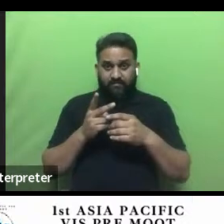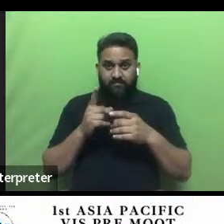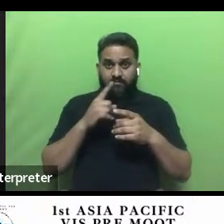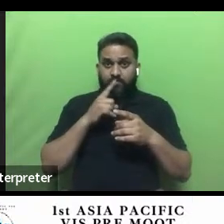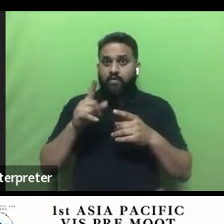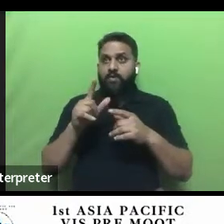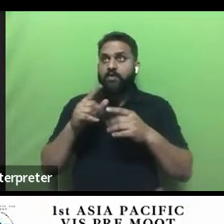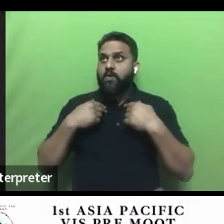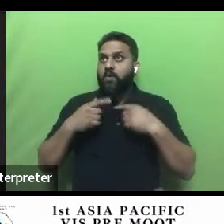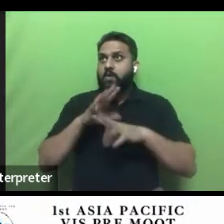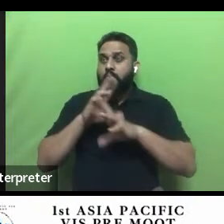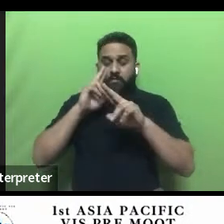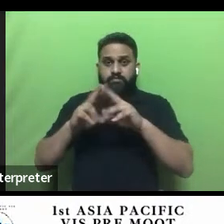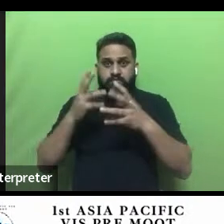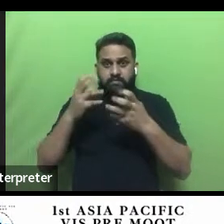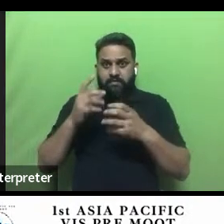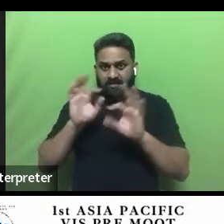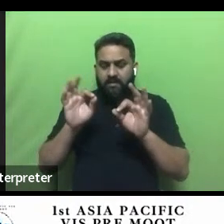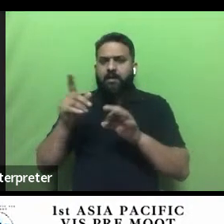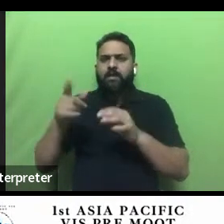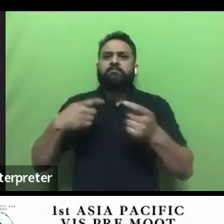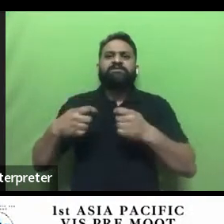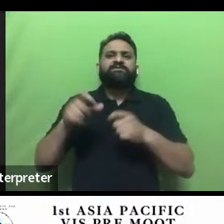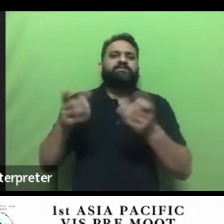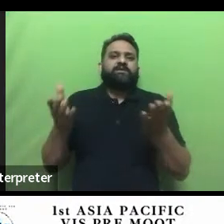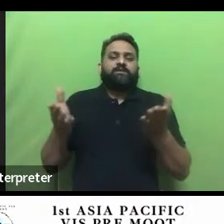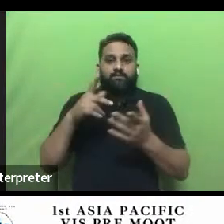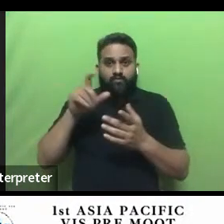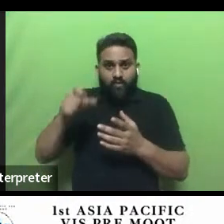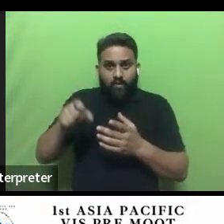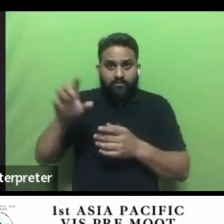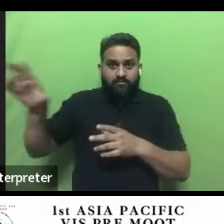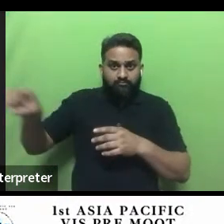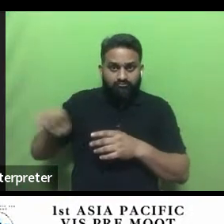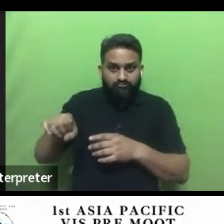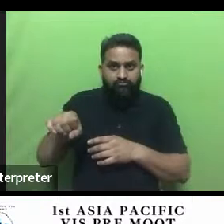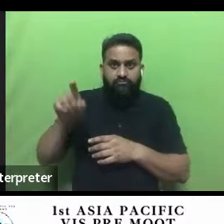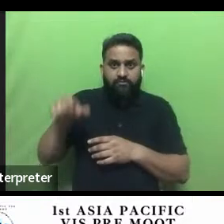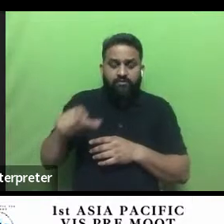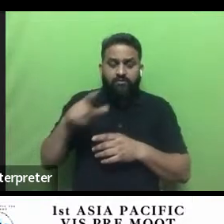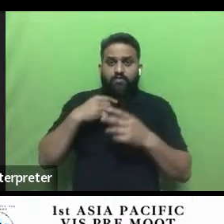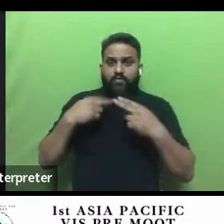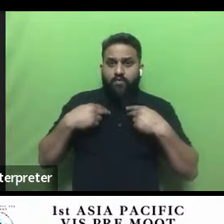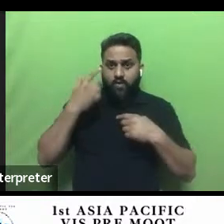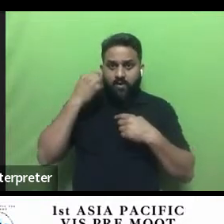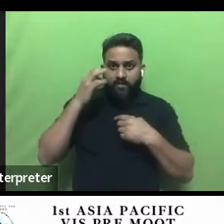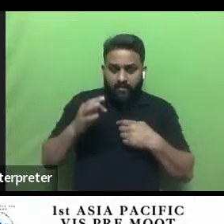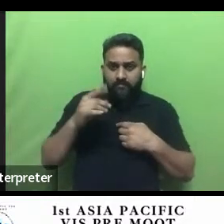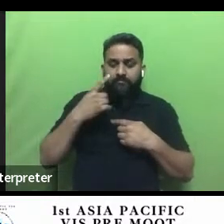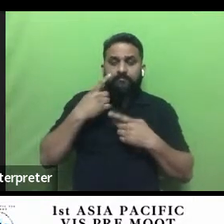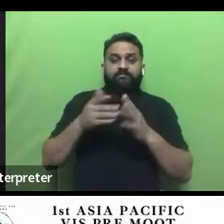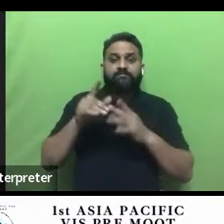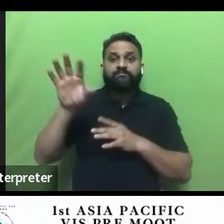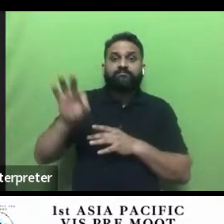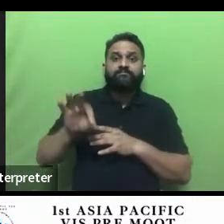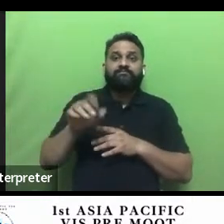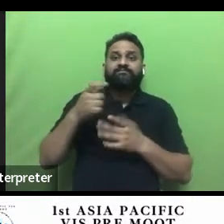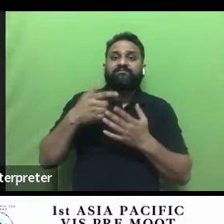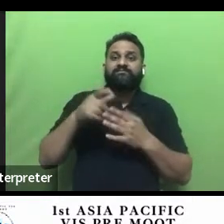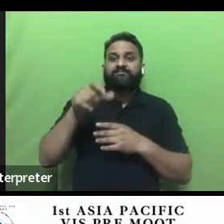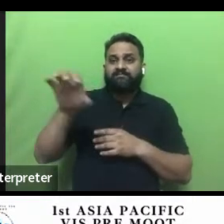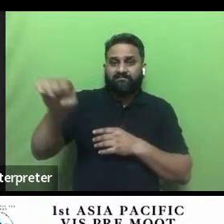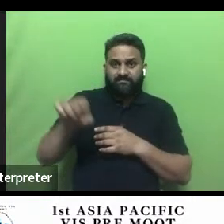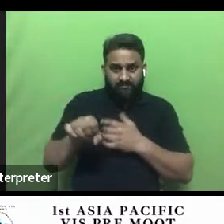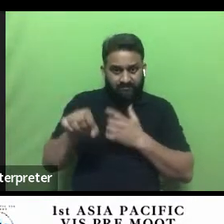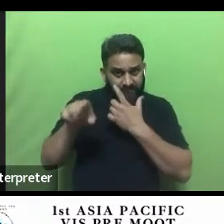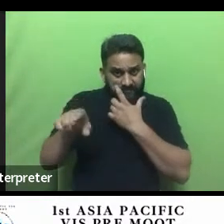they weren't lawyers, they were business people, it seems reasonable to assume that when they selected Danubia as the seat of their arbitration,